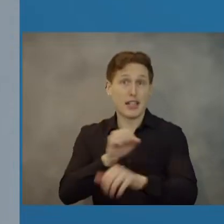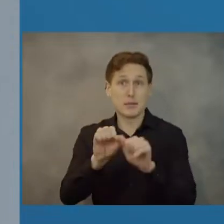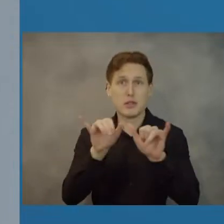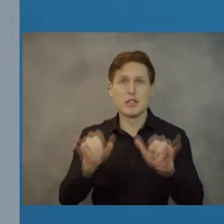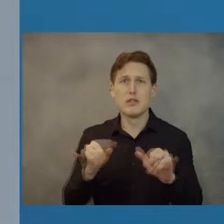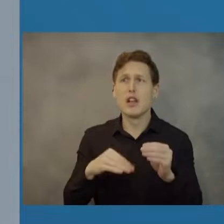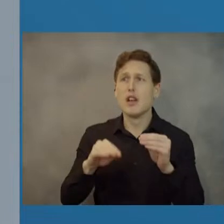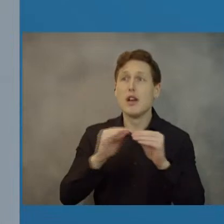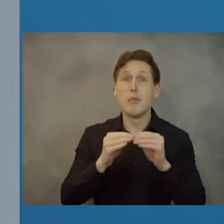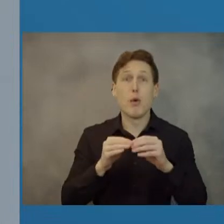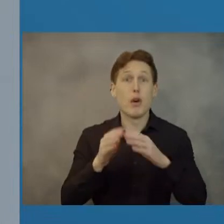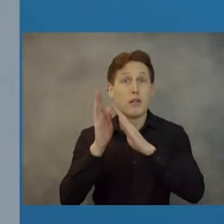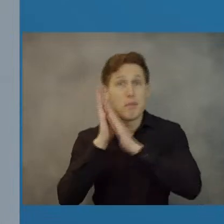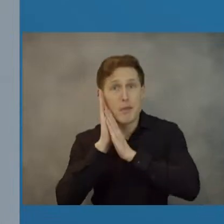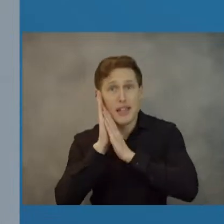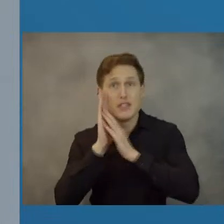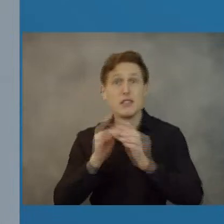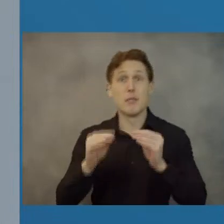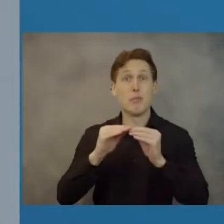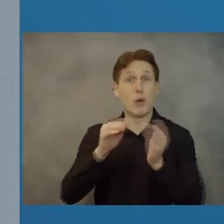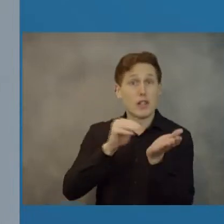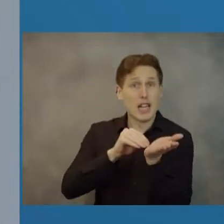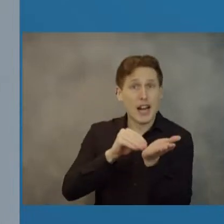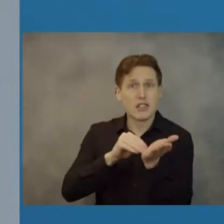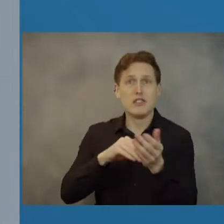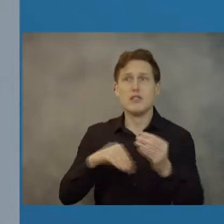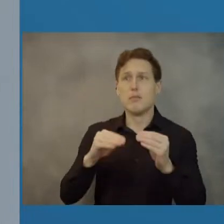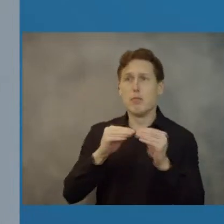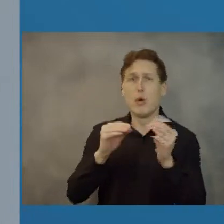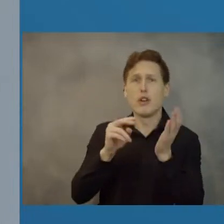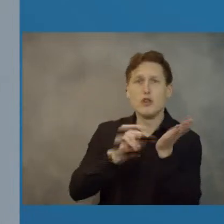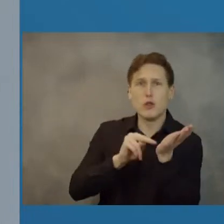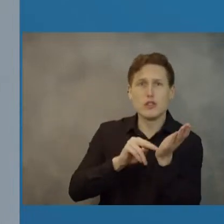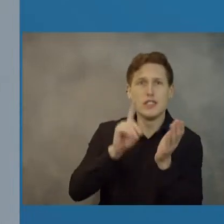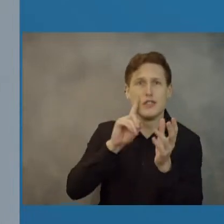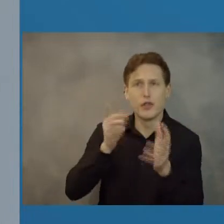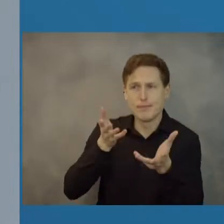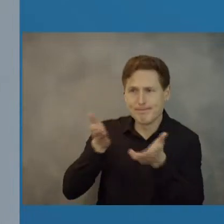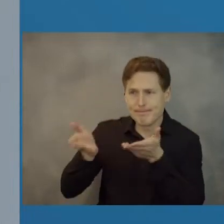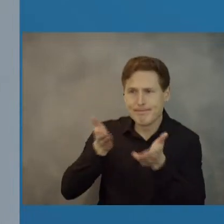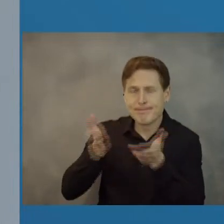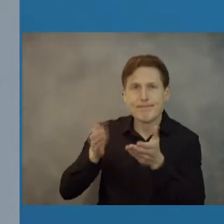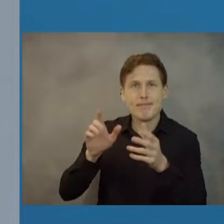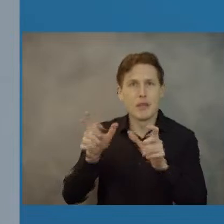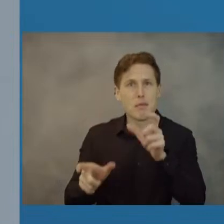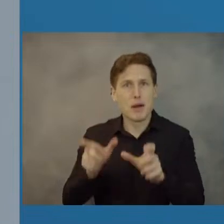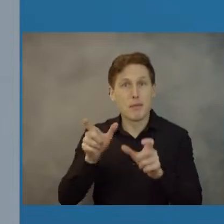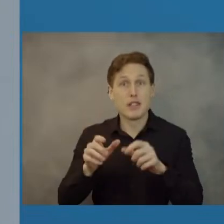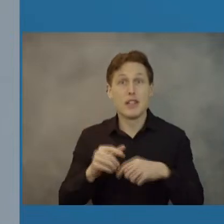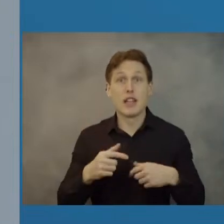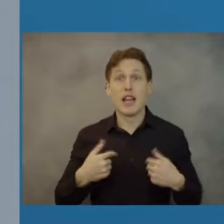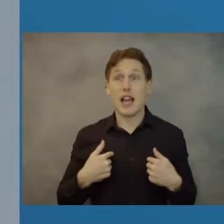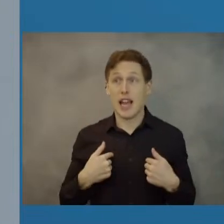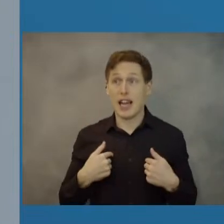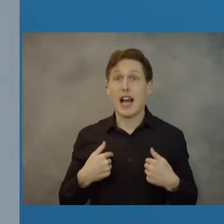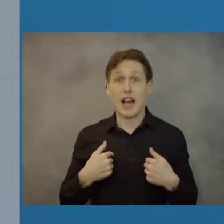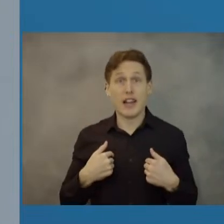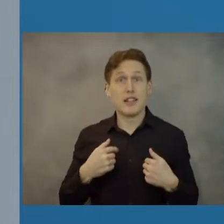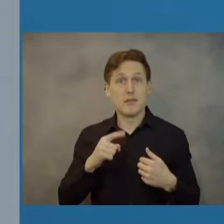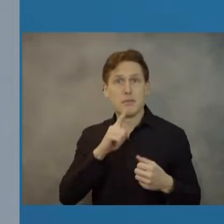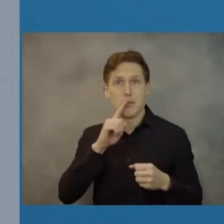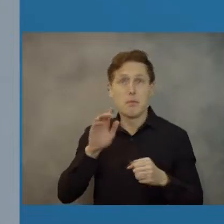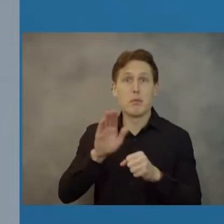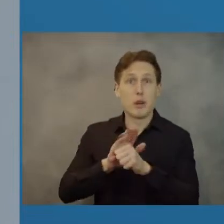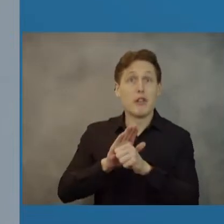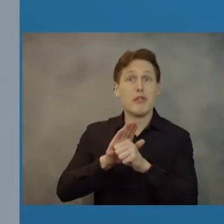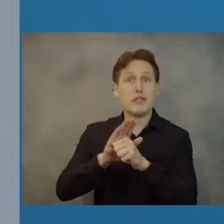to care. And I'm proud to announce that as part of our budget, we've agreed to clarify and strengthen our involuntary commitment